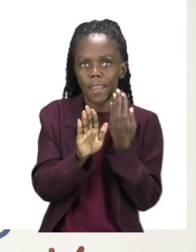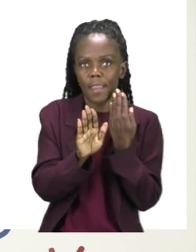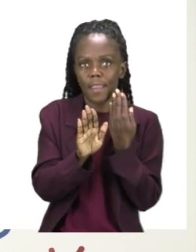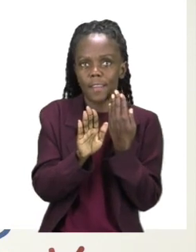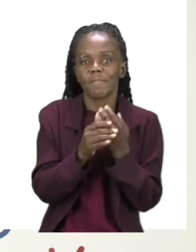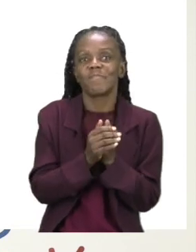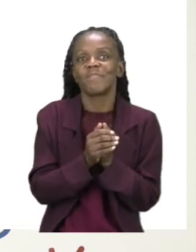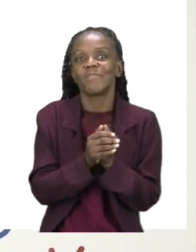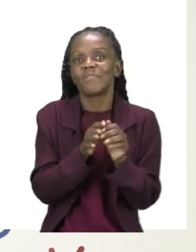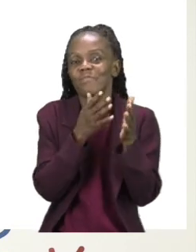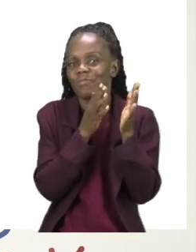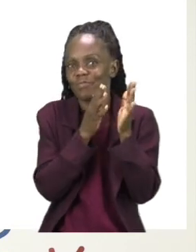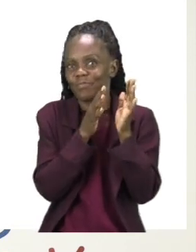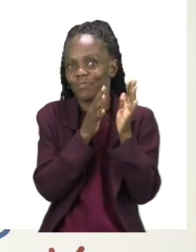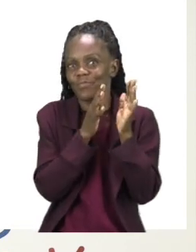away.